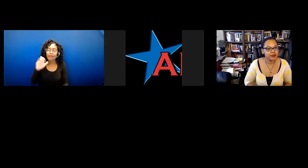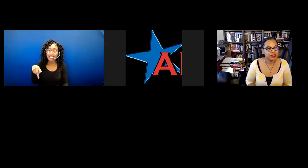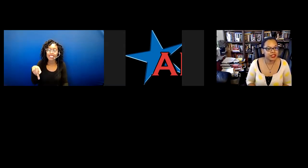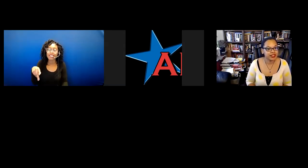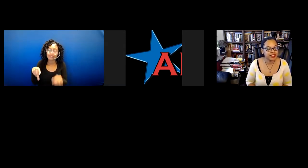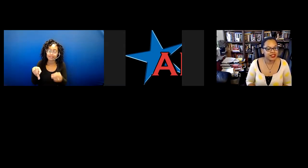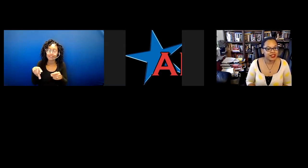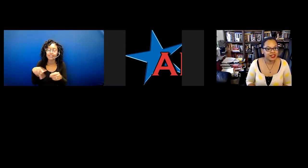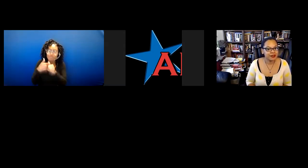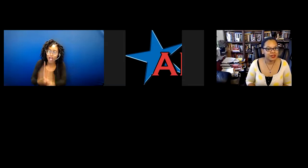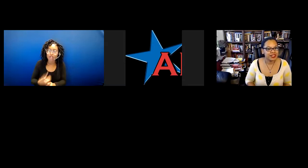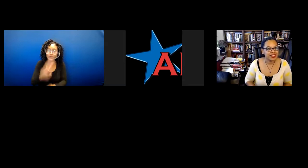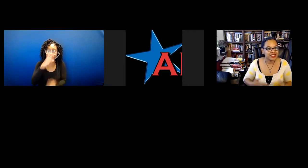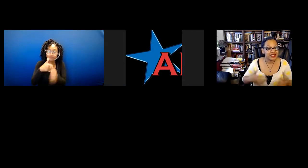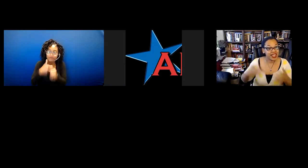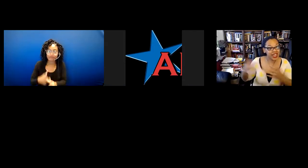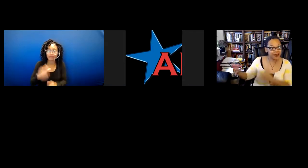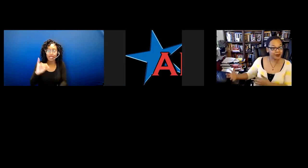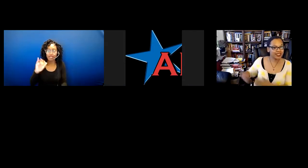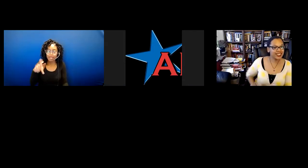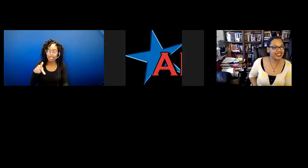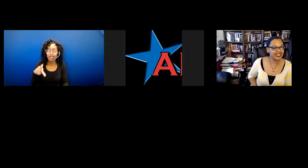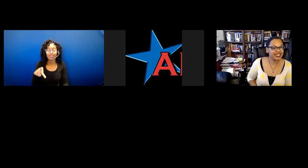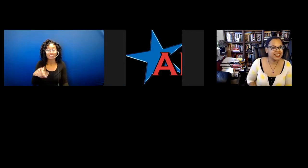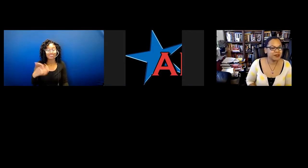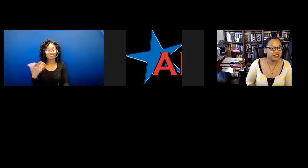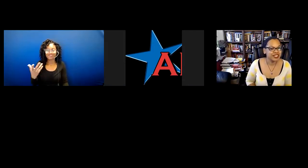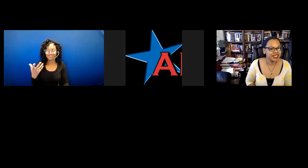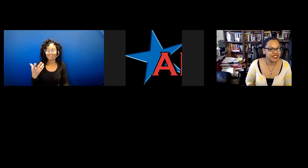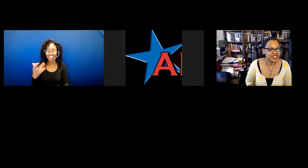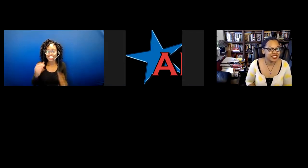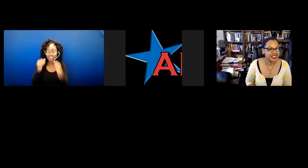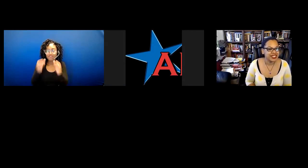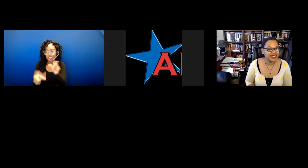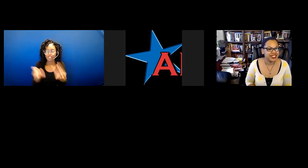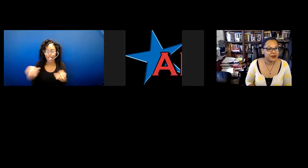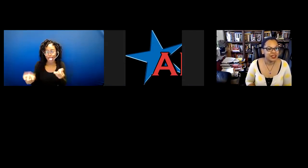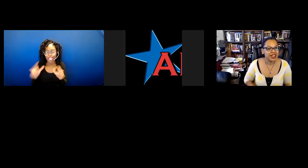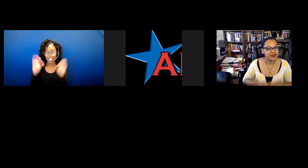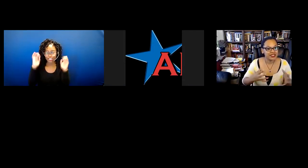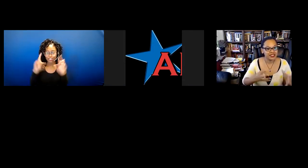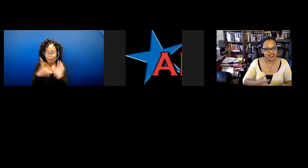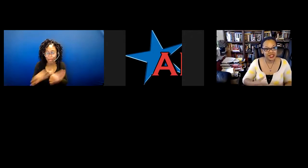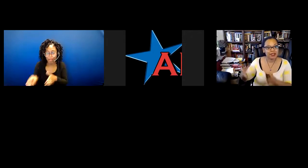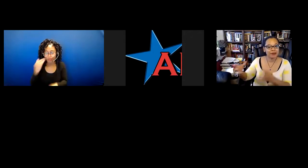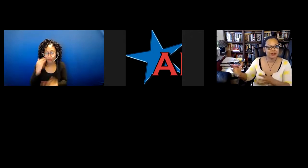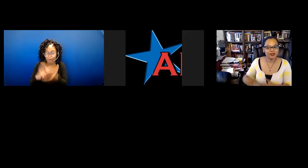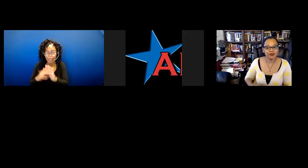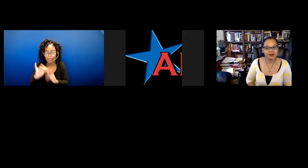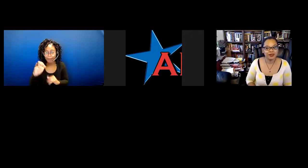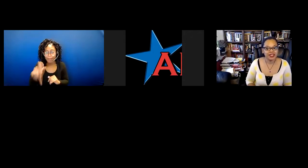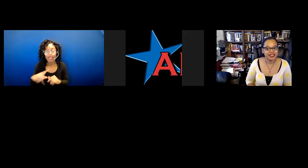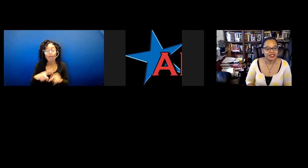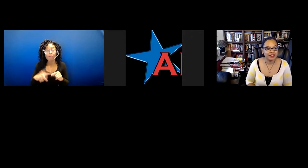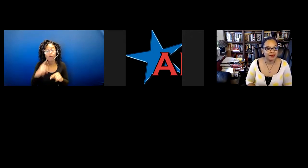education plans. Now, some 30 years later, when I was coming up in